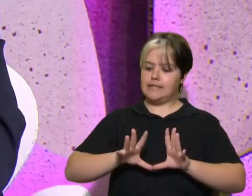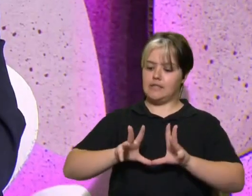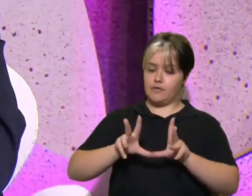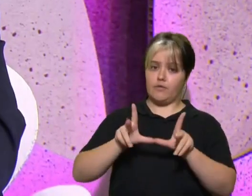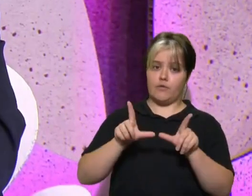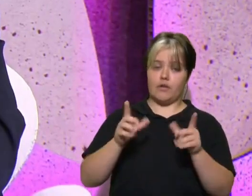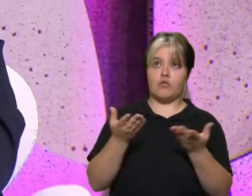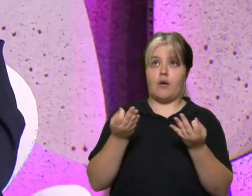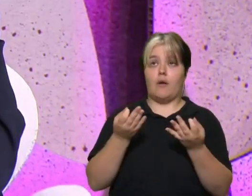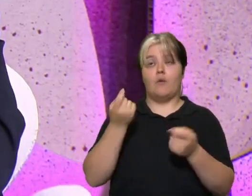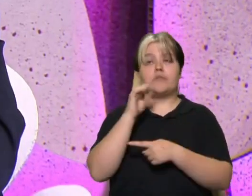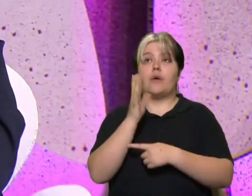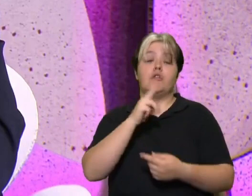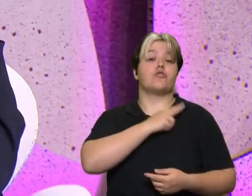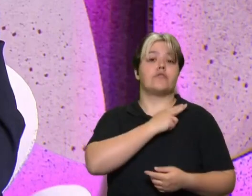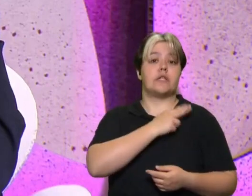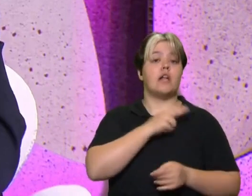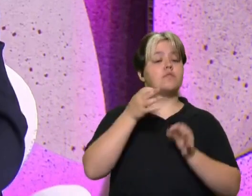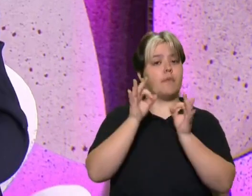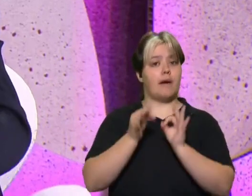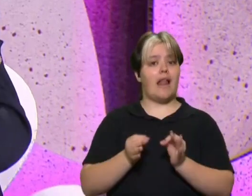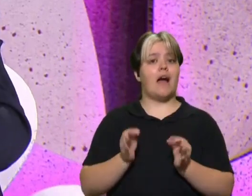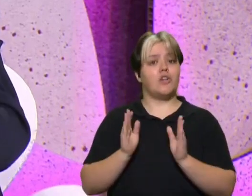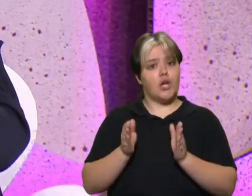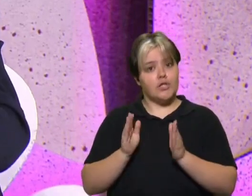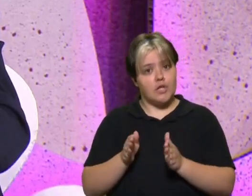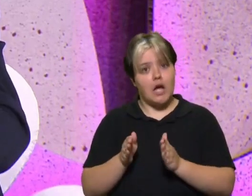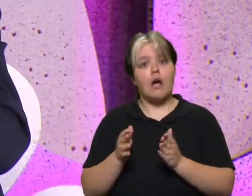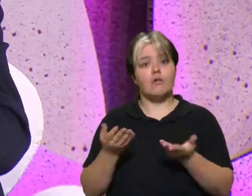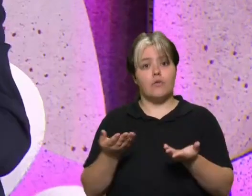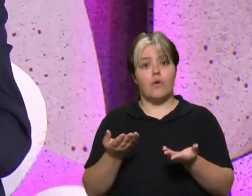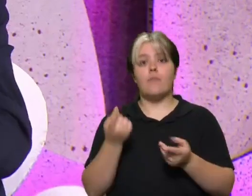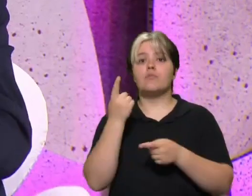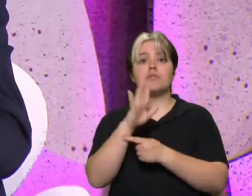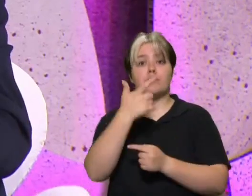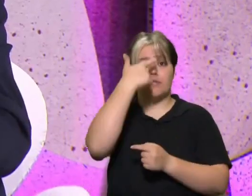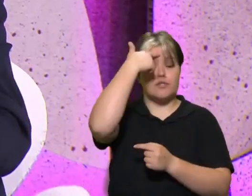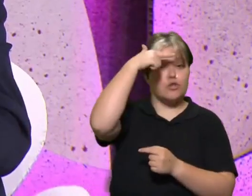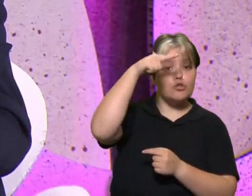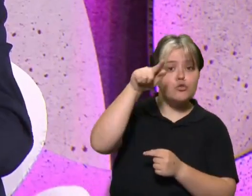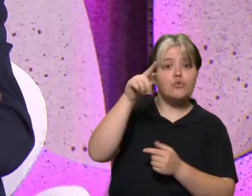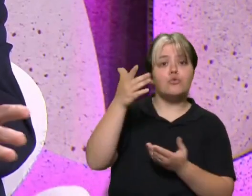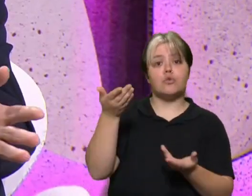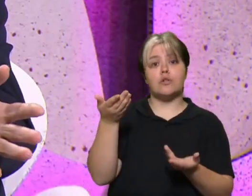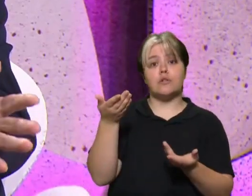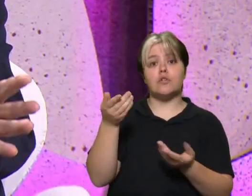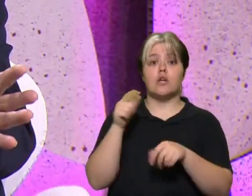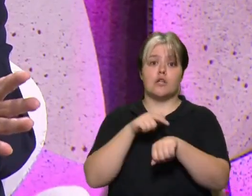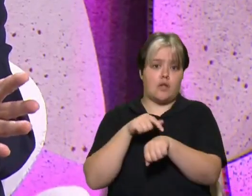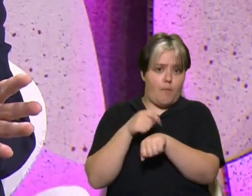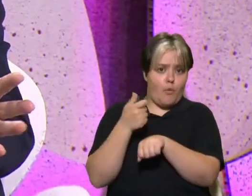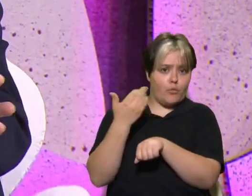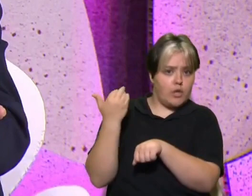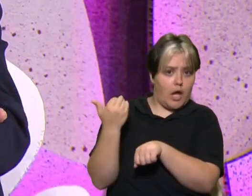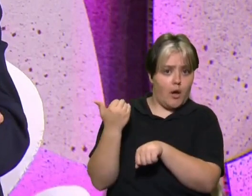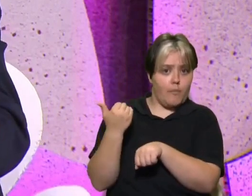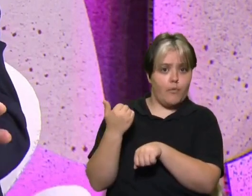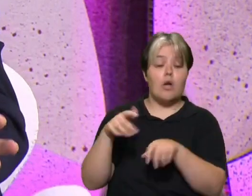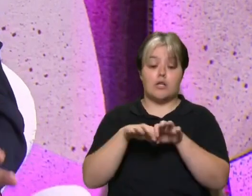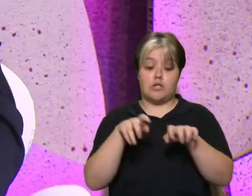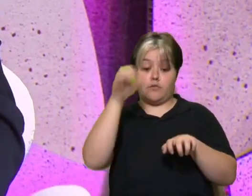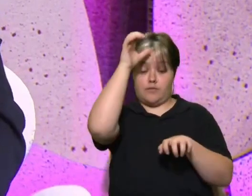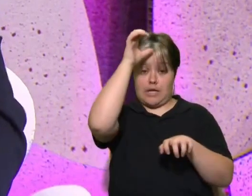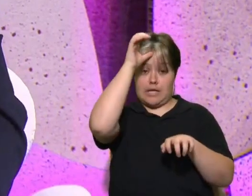and we are developing the universities are preparing either through recent degrees in